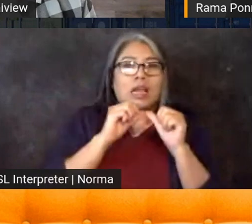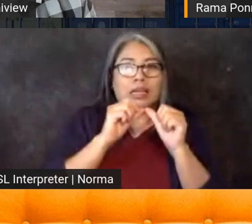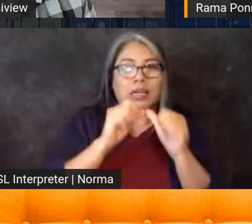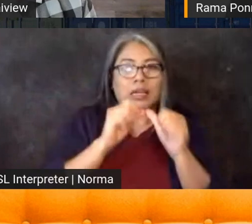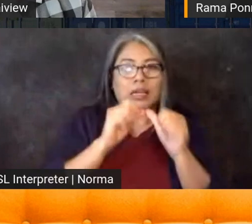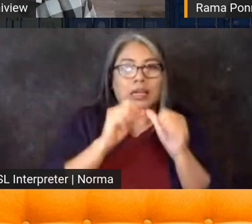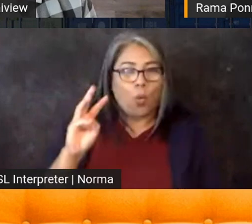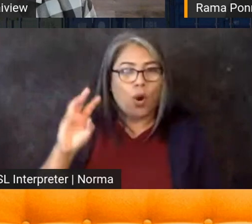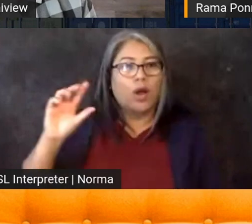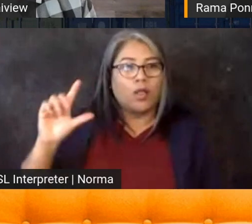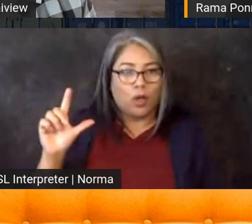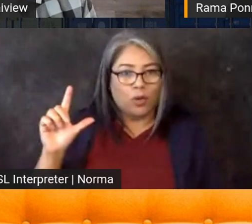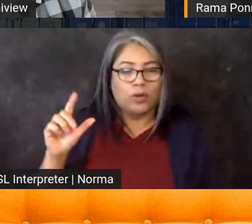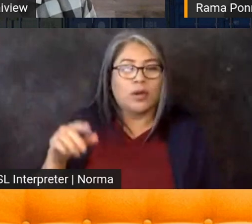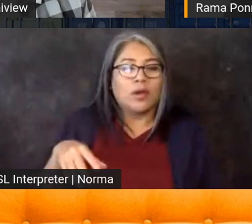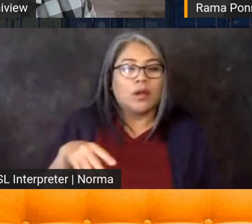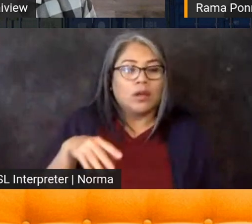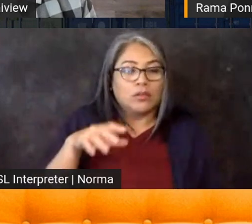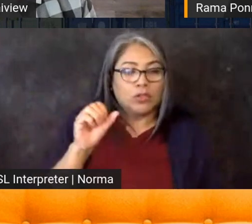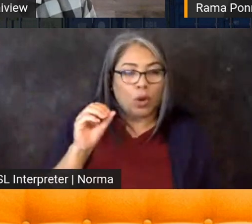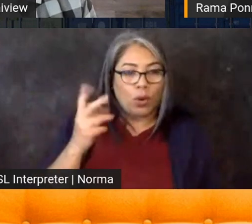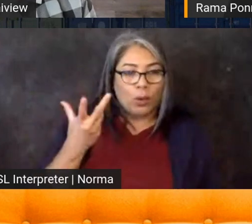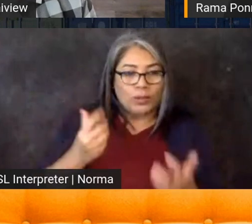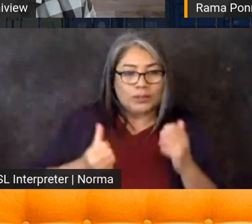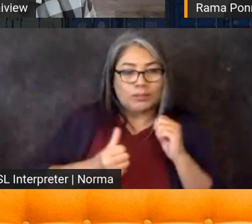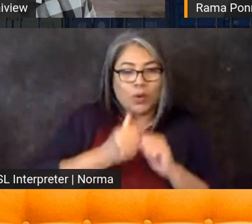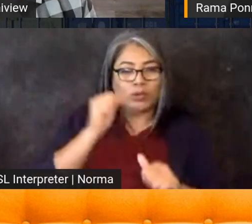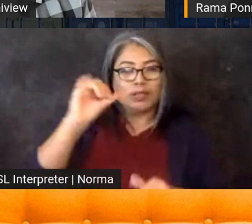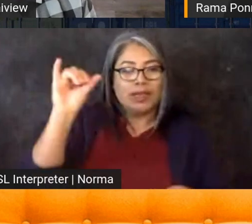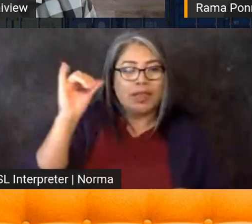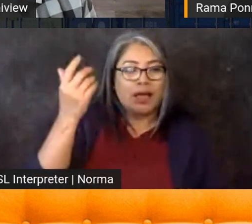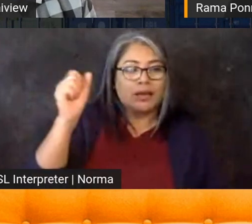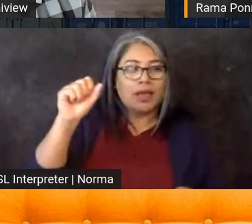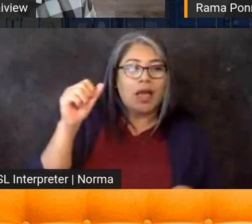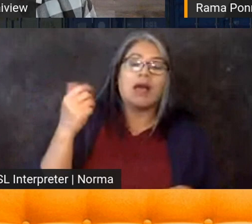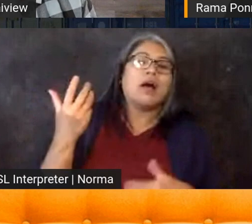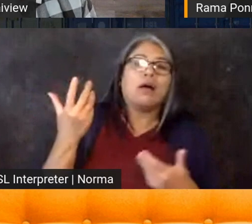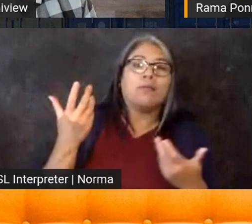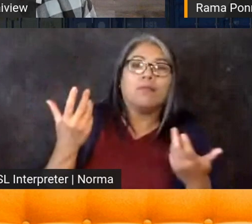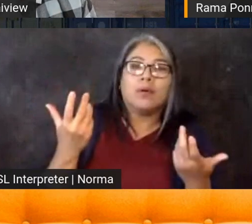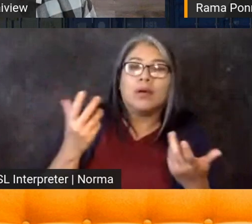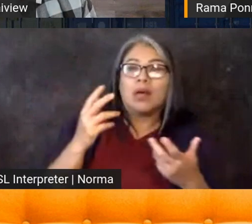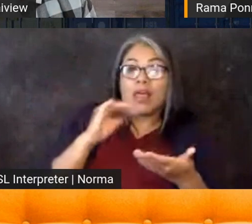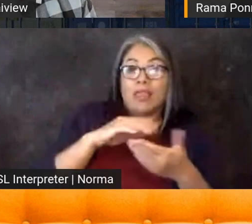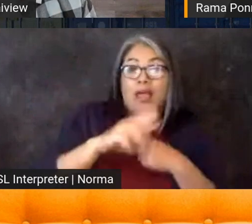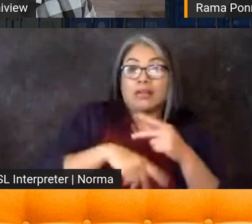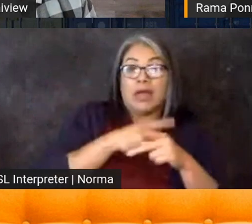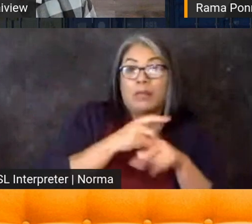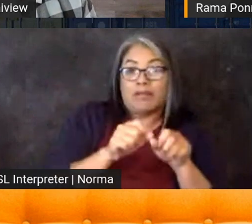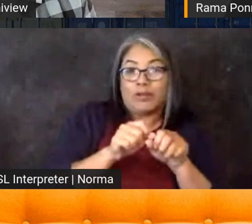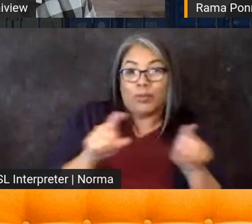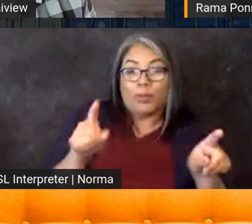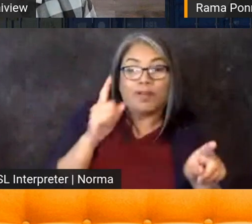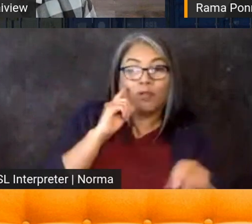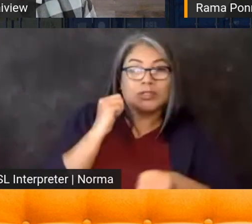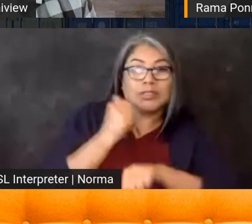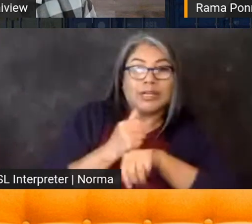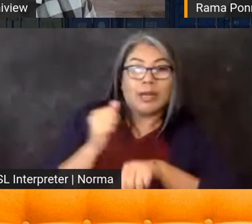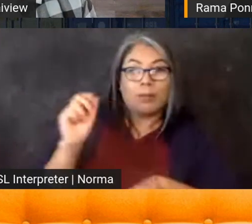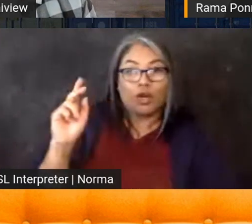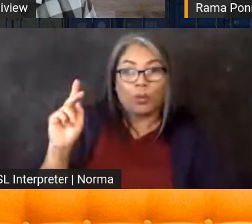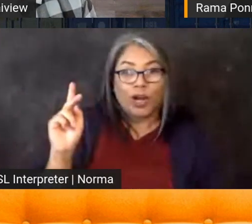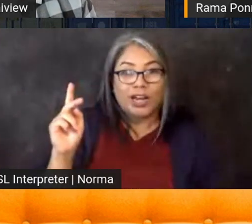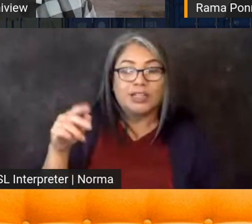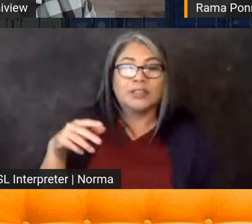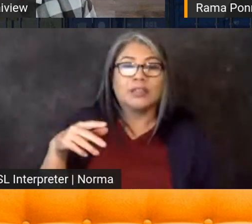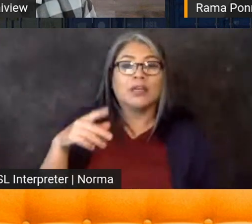of deployment for setting up Kubernetes. Kind of painful for customers. It's time consuming, and there's no management